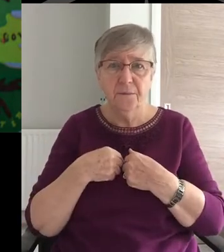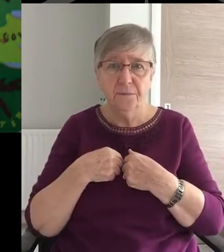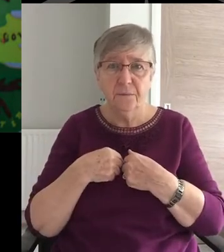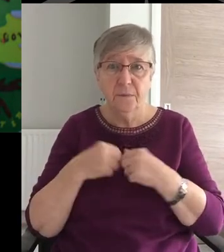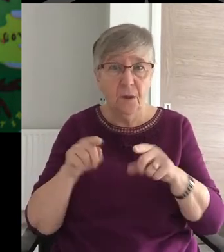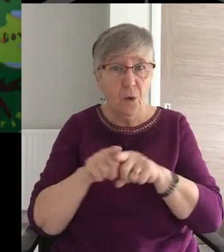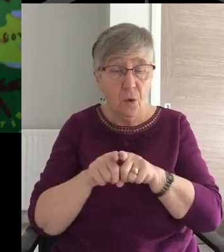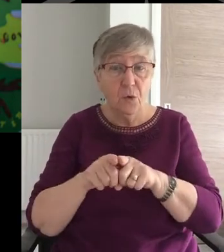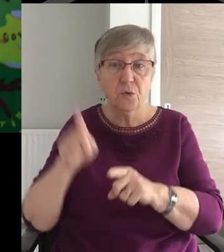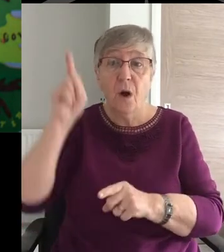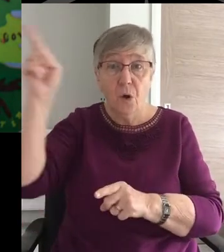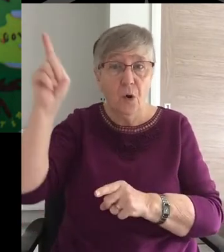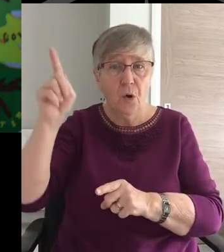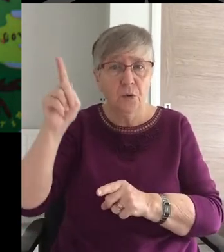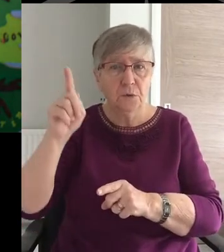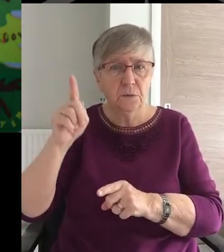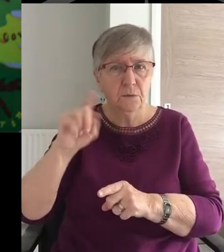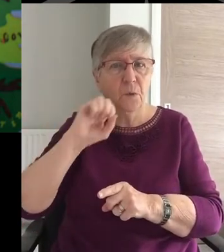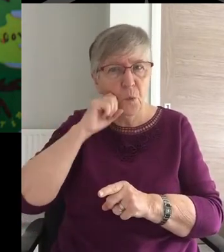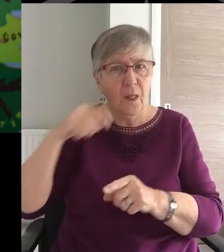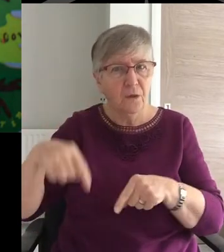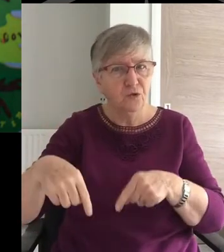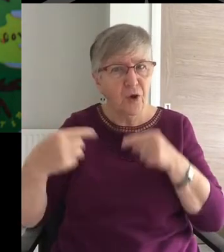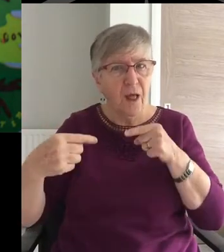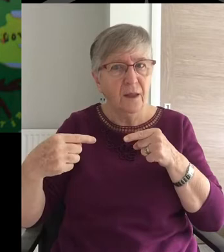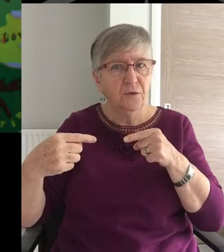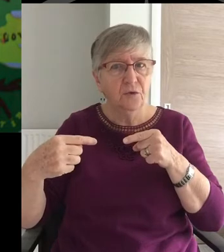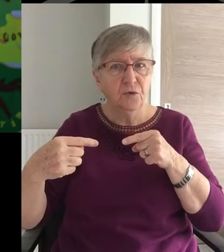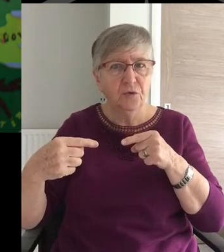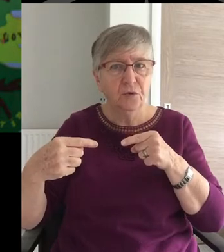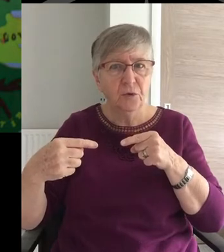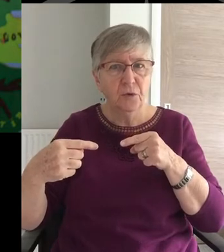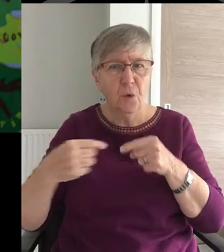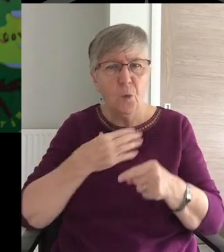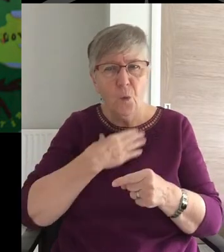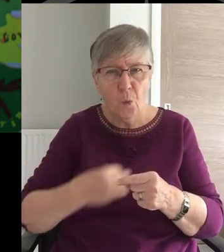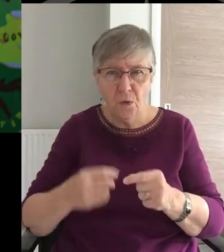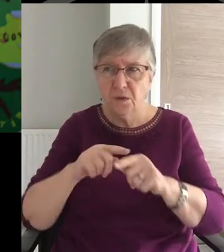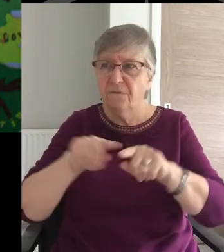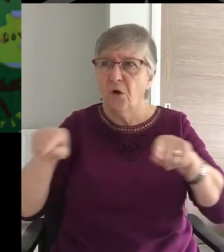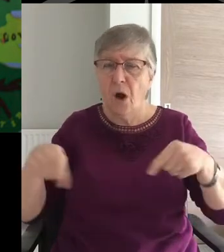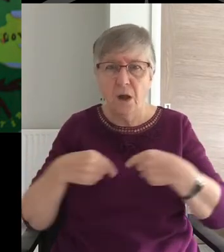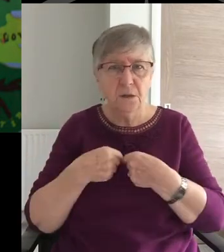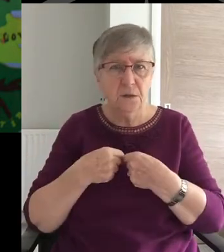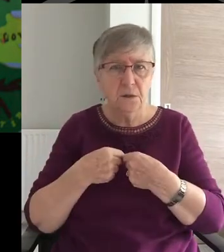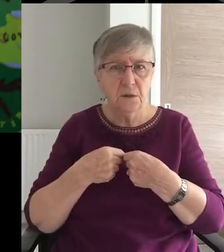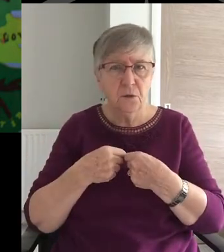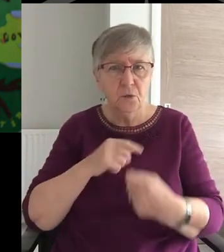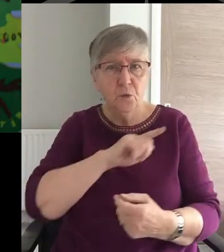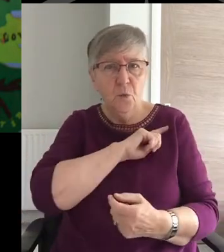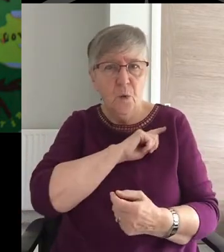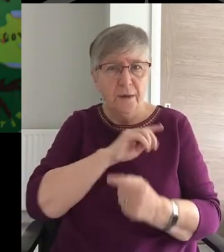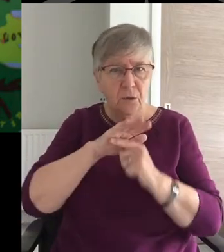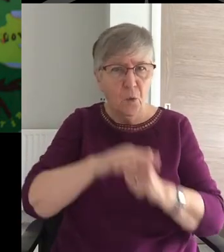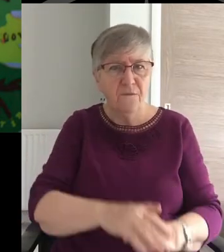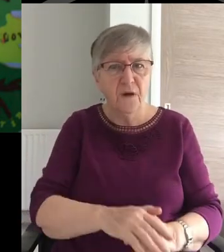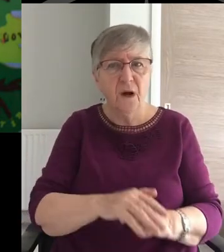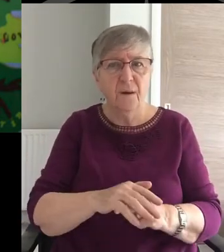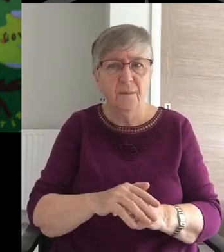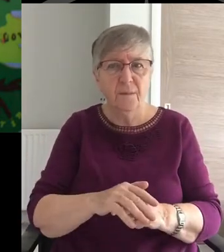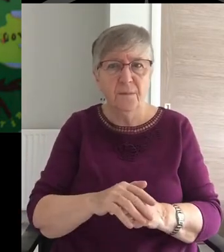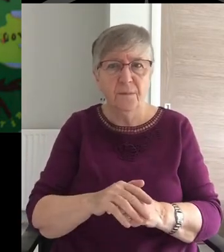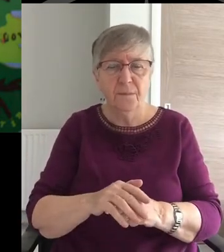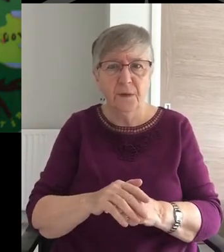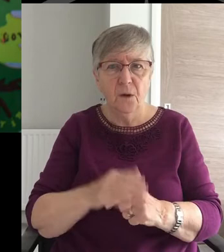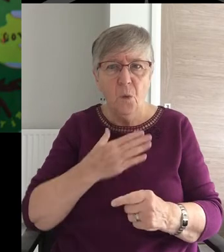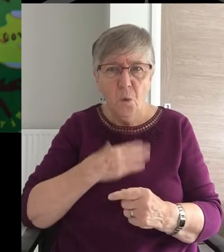But also a God who challenges, God who longs for us to overcome, a God who longs